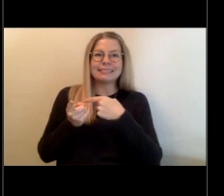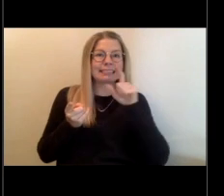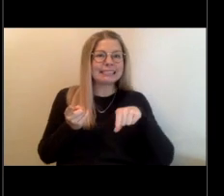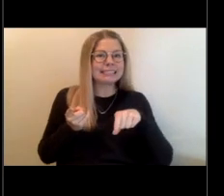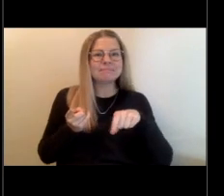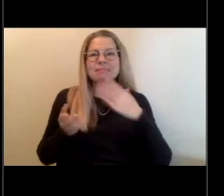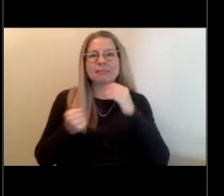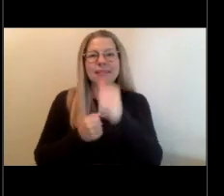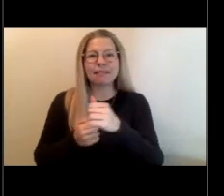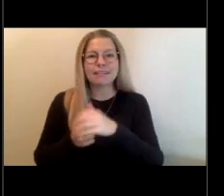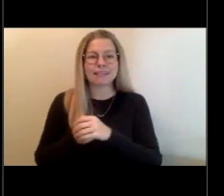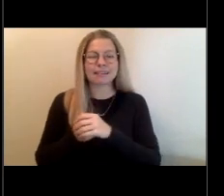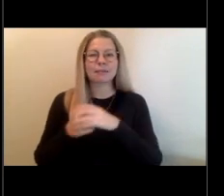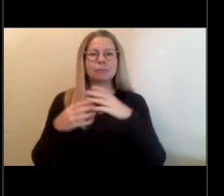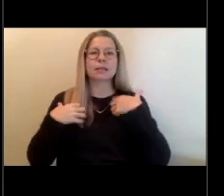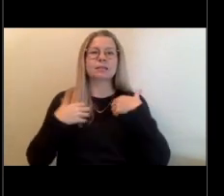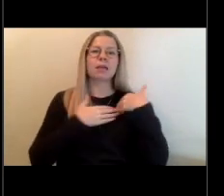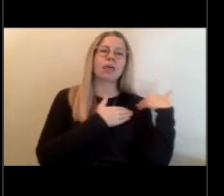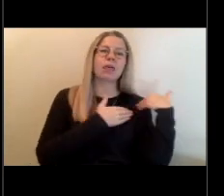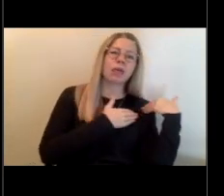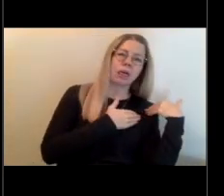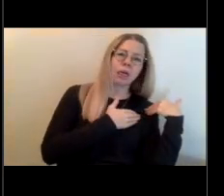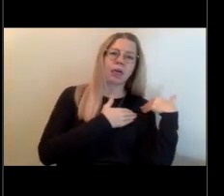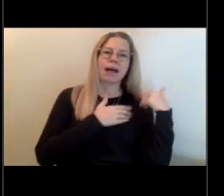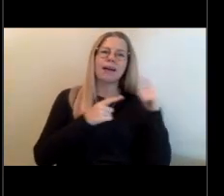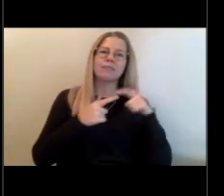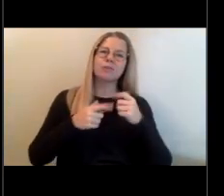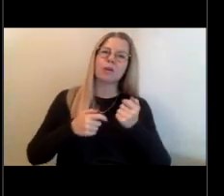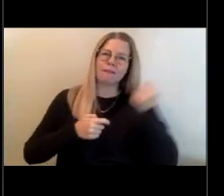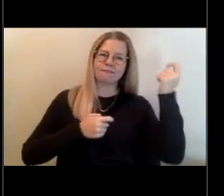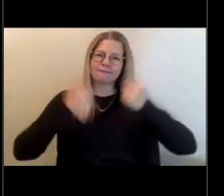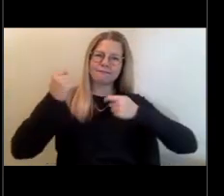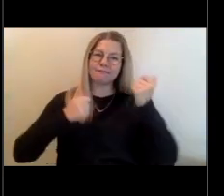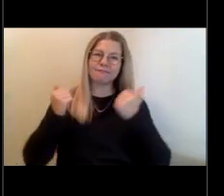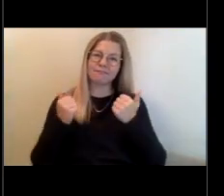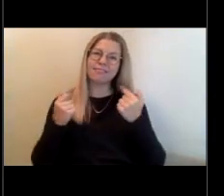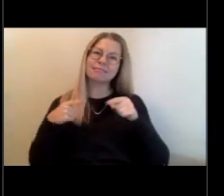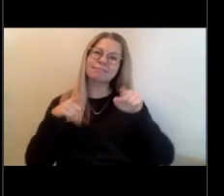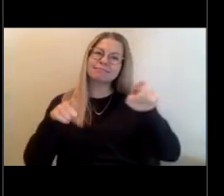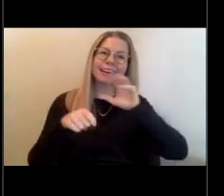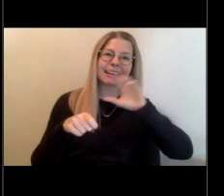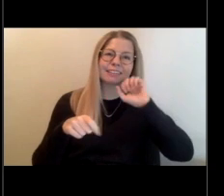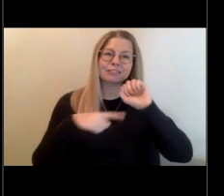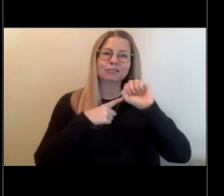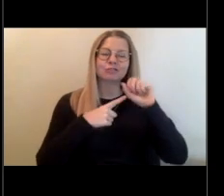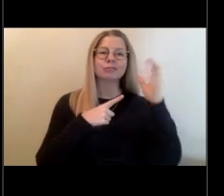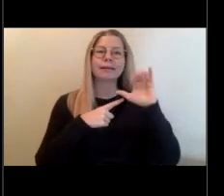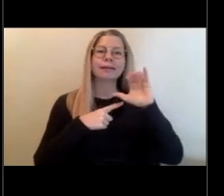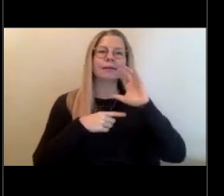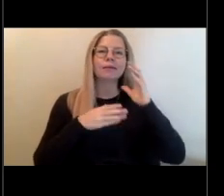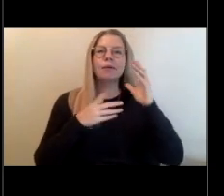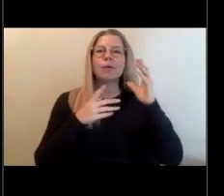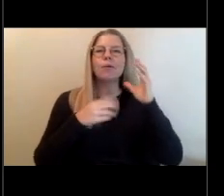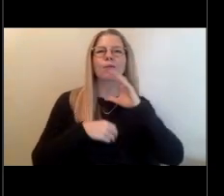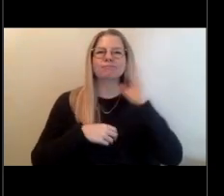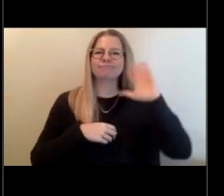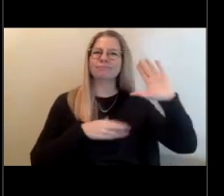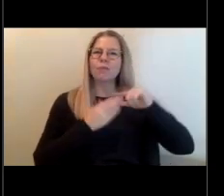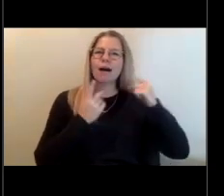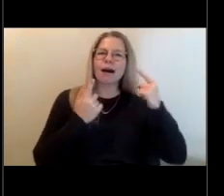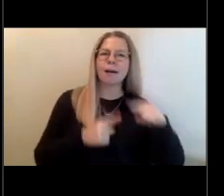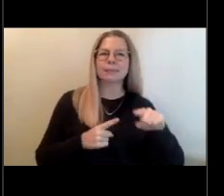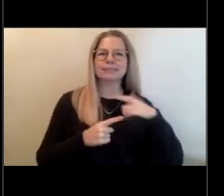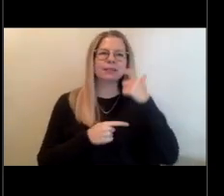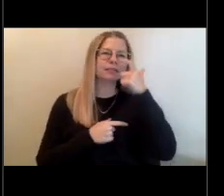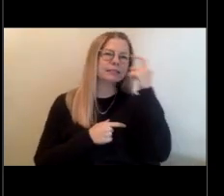carrying ideas, old notions, old frameworks, old hurts. That extra stuff is extra